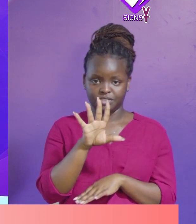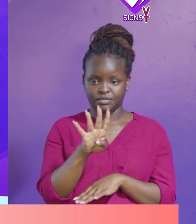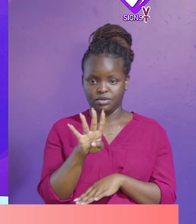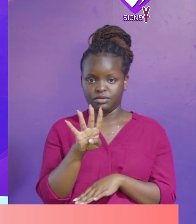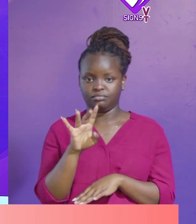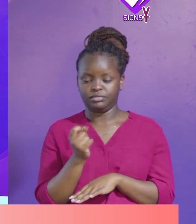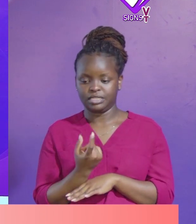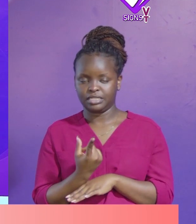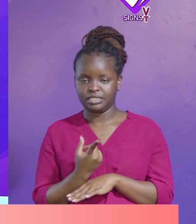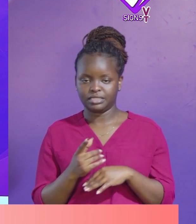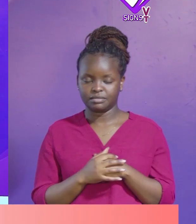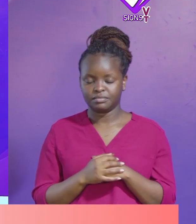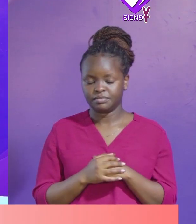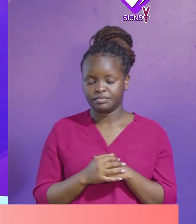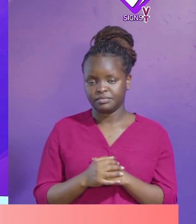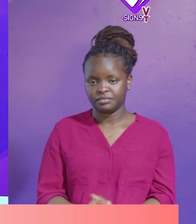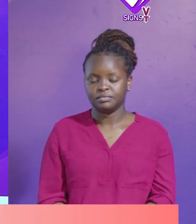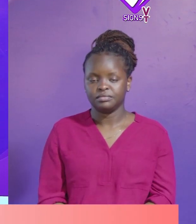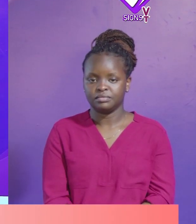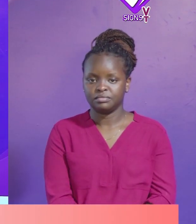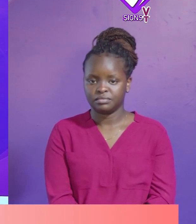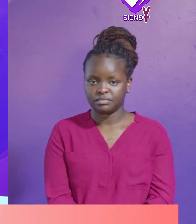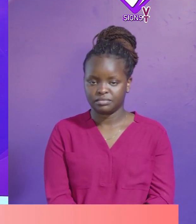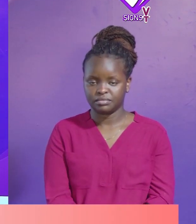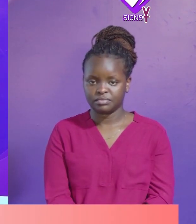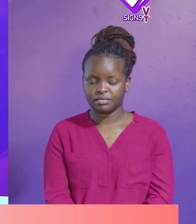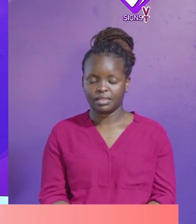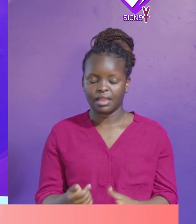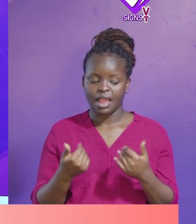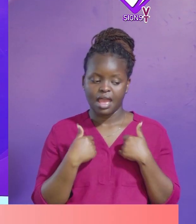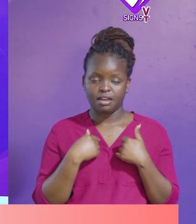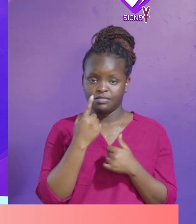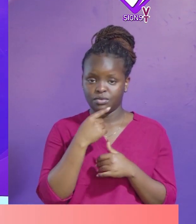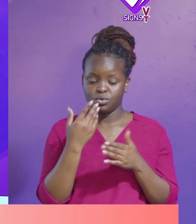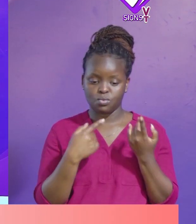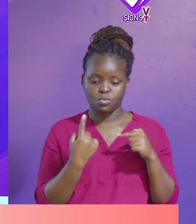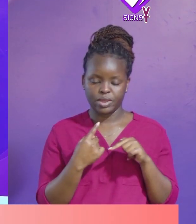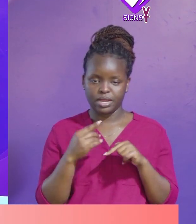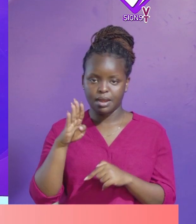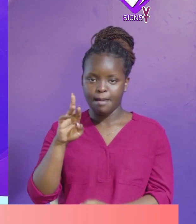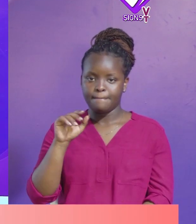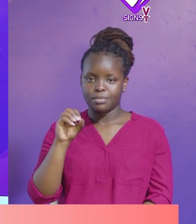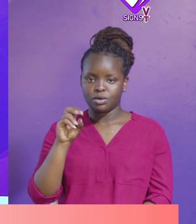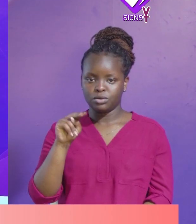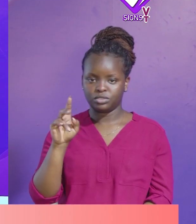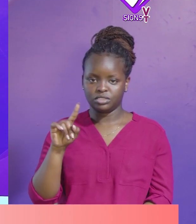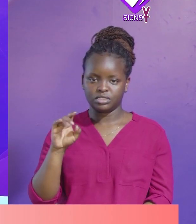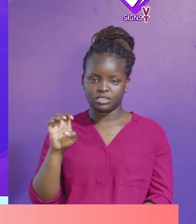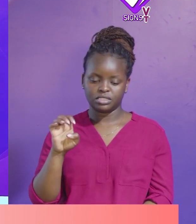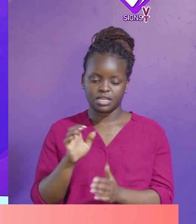62 milliseconds. We add those who won bronze and silver. We